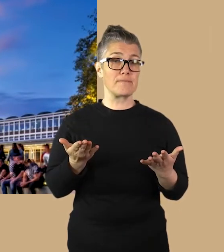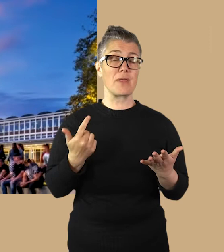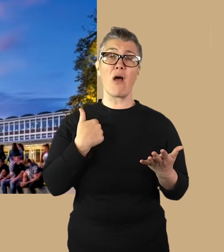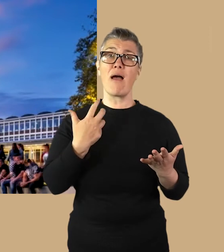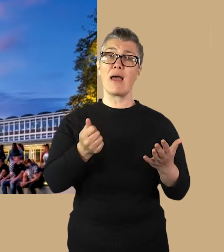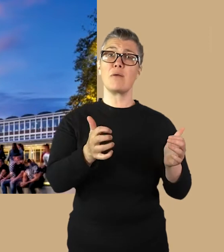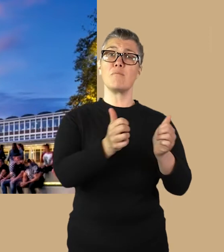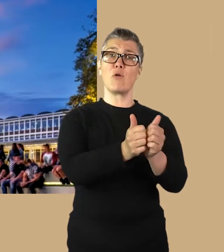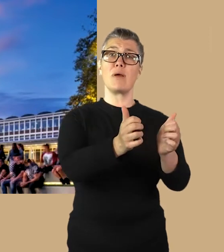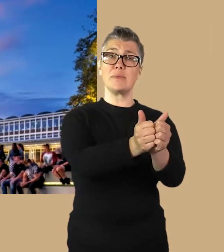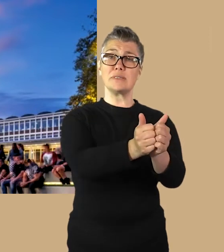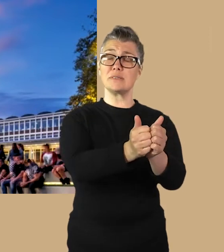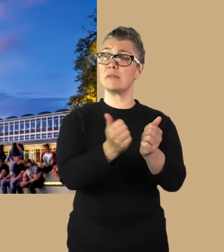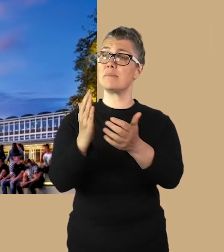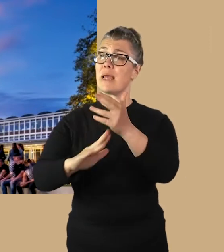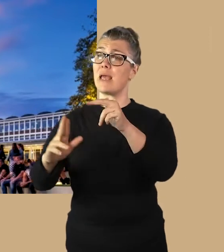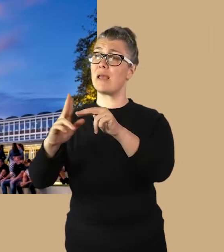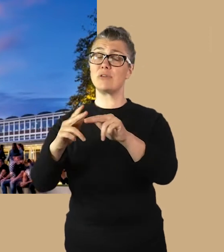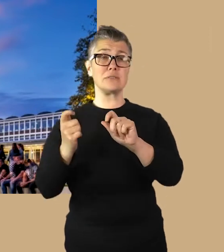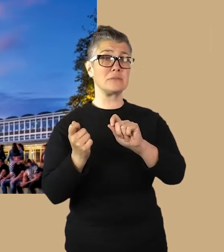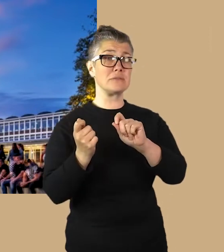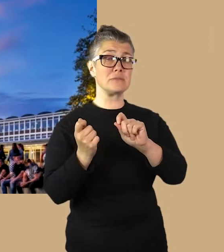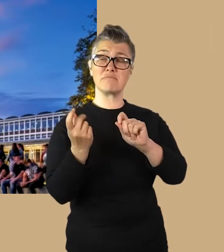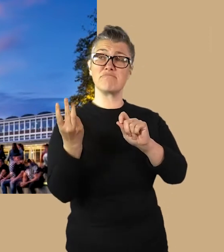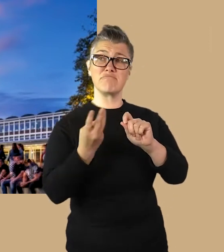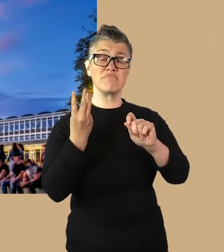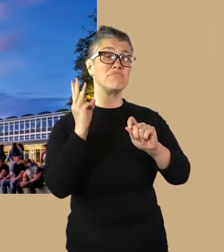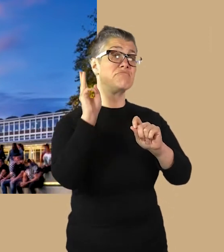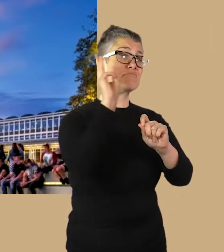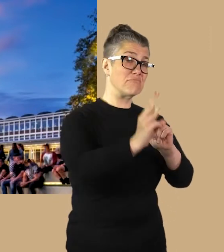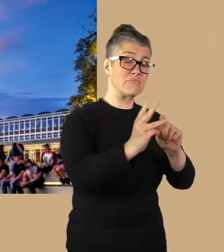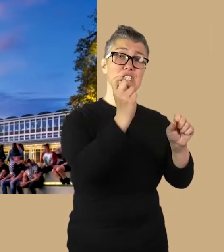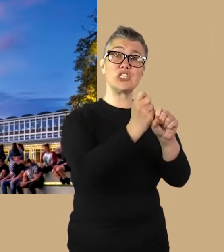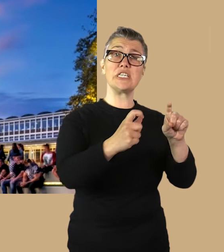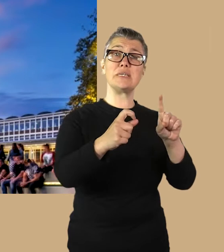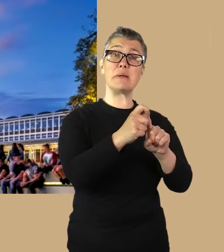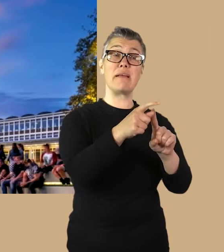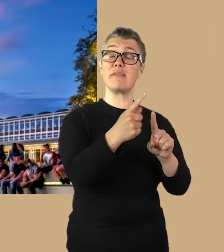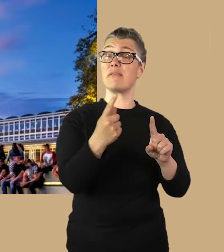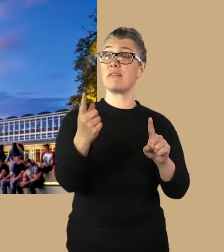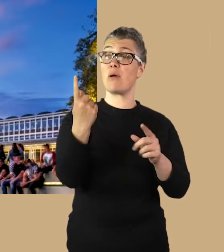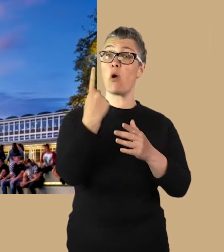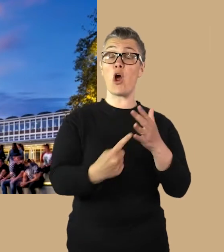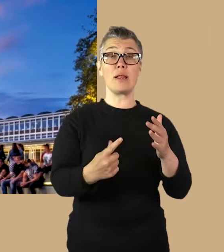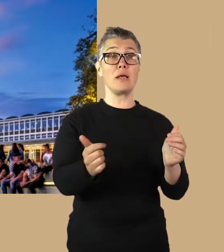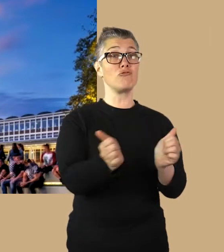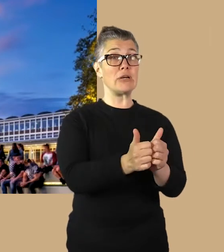our GP, and my actual parents would just agree to whatever supports